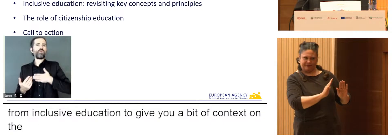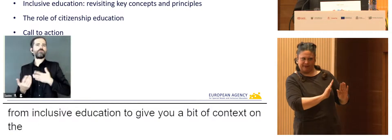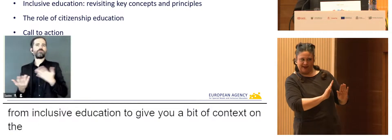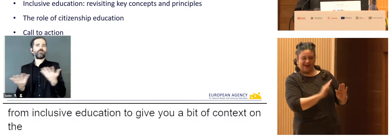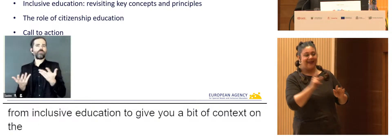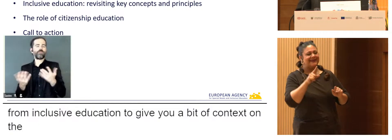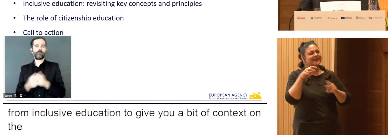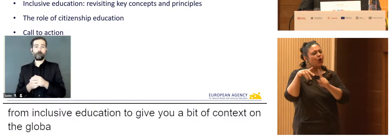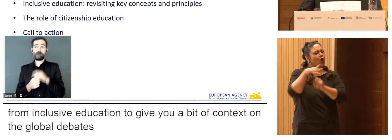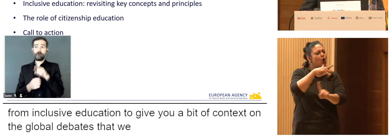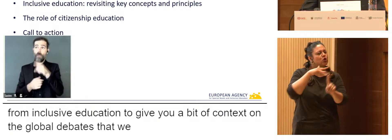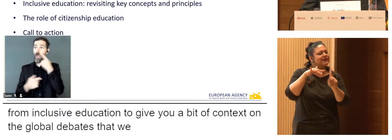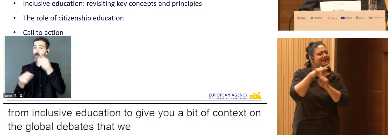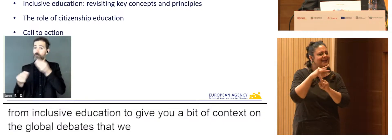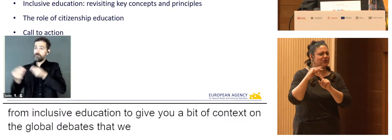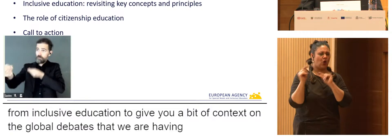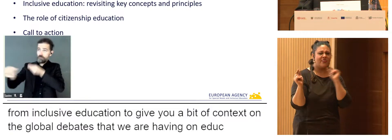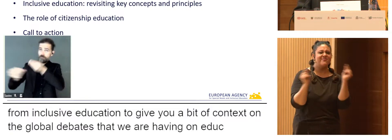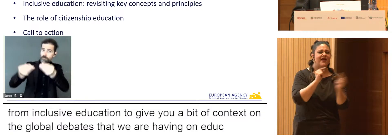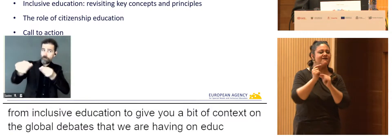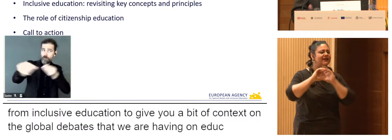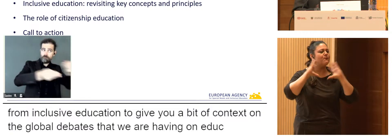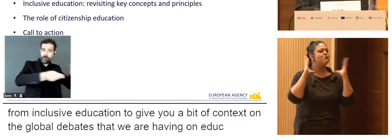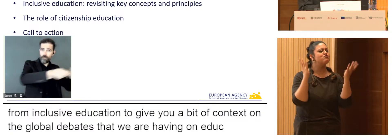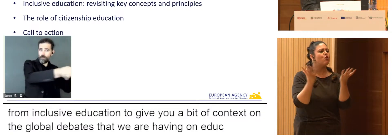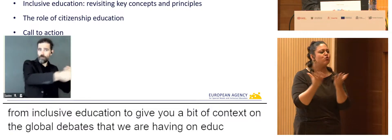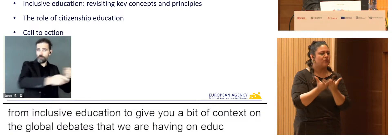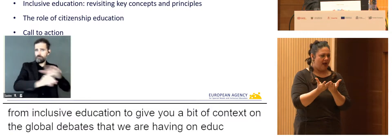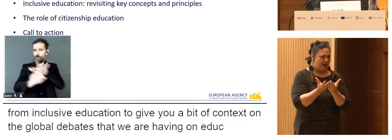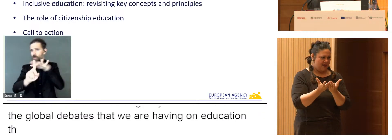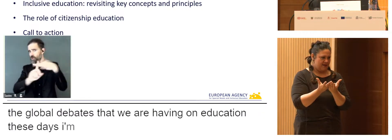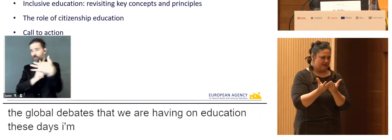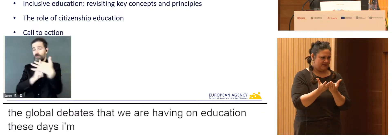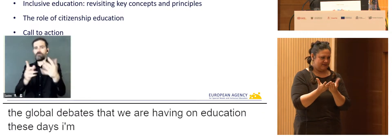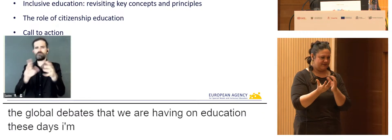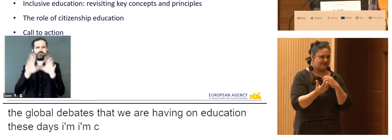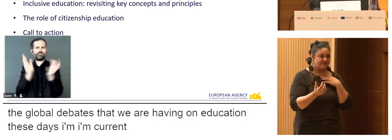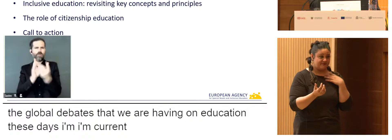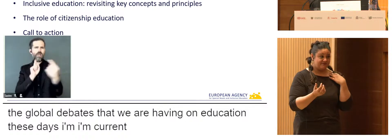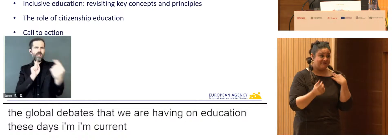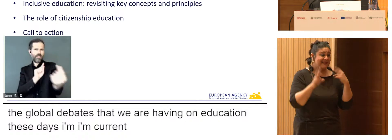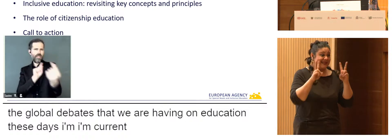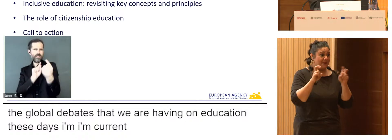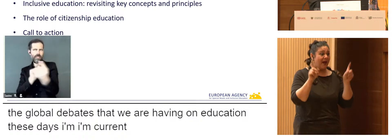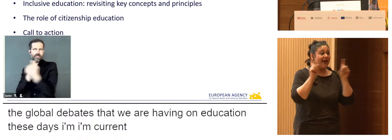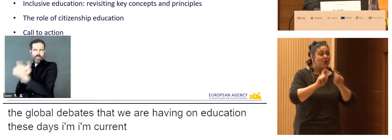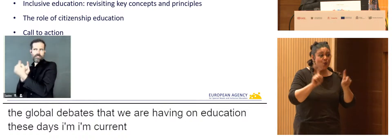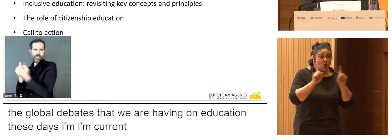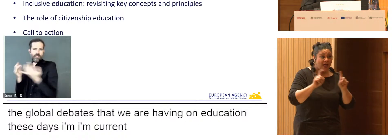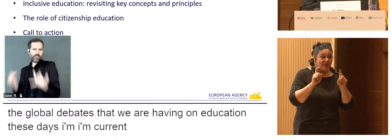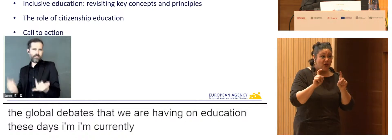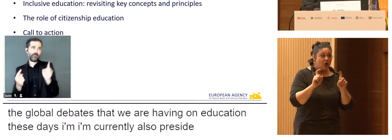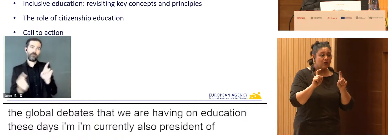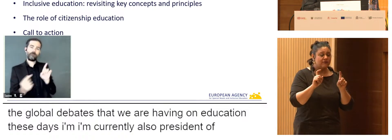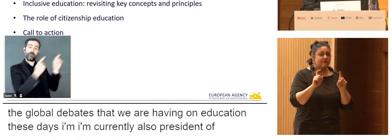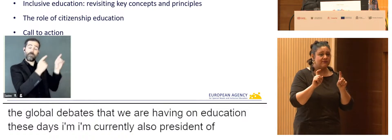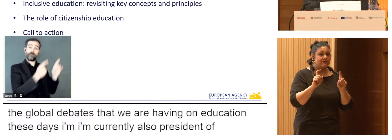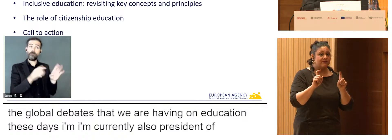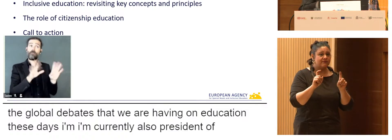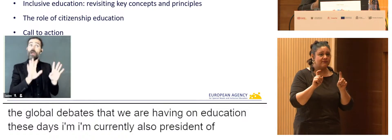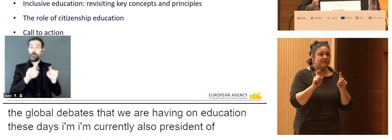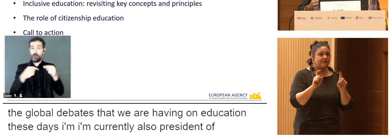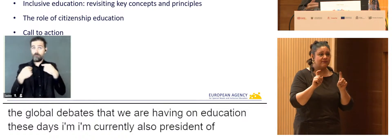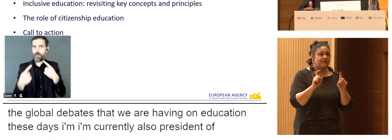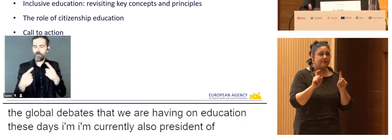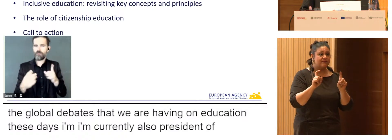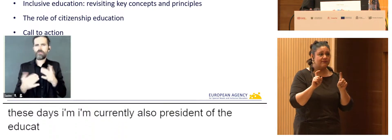debates that we are having on education these days. I'm currently also president of the